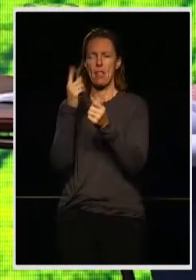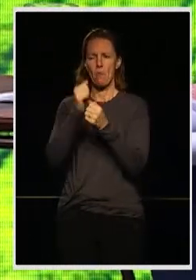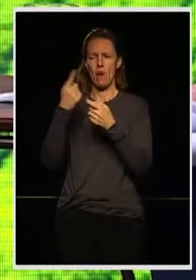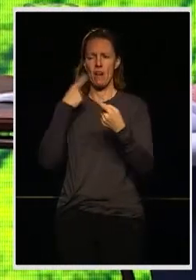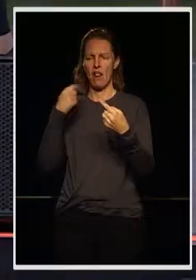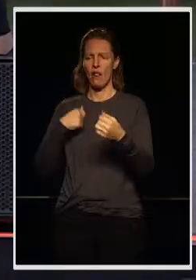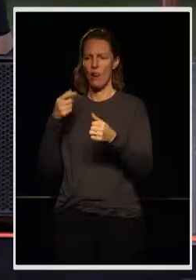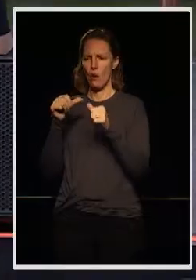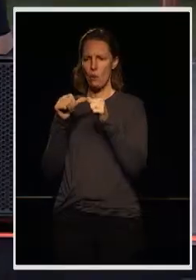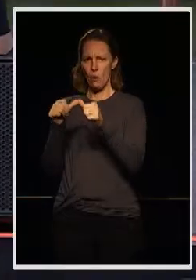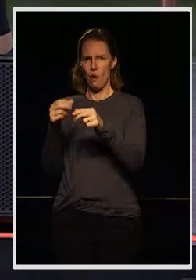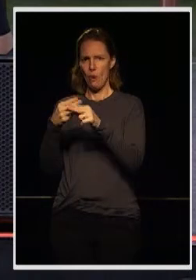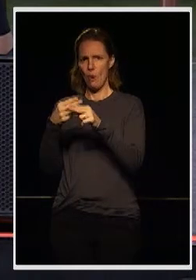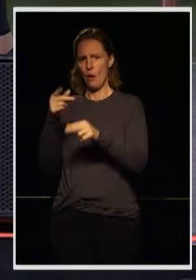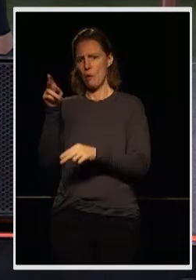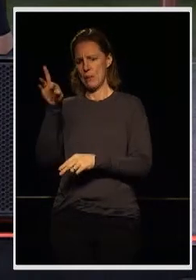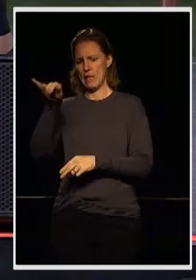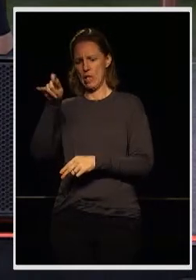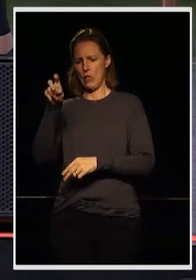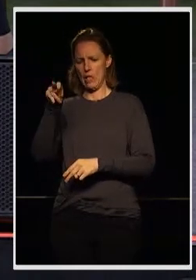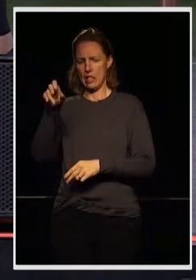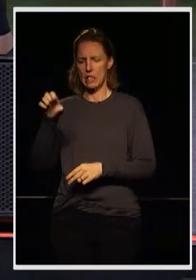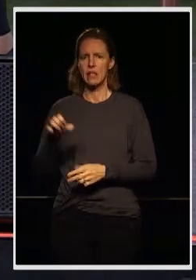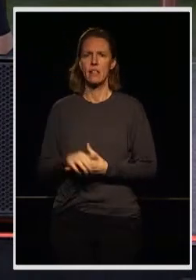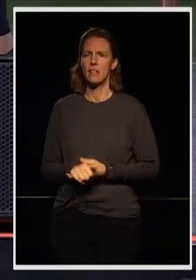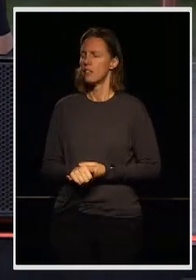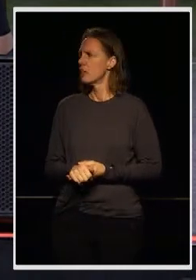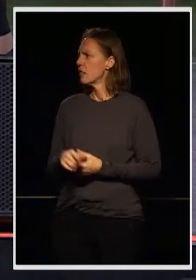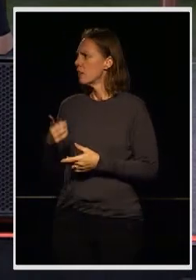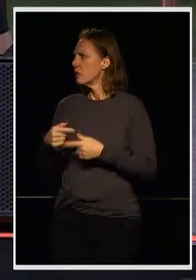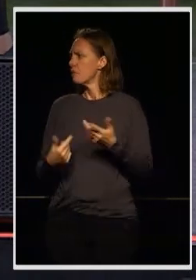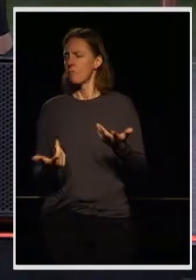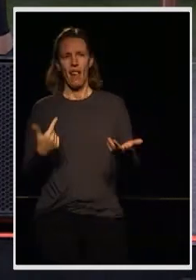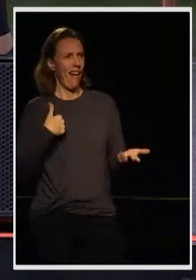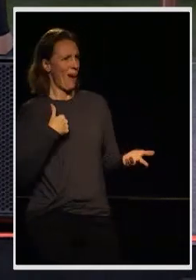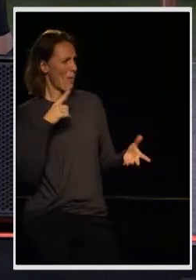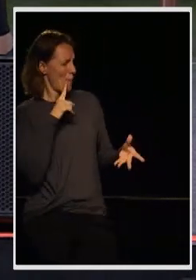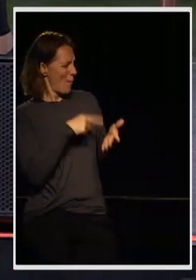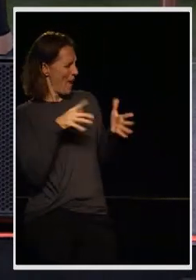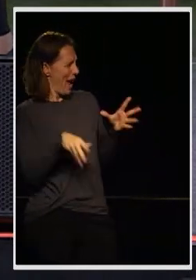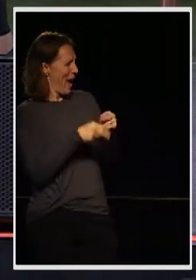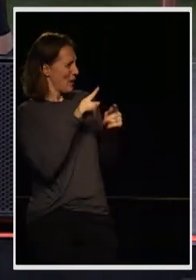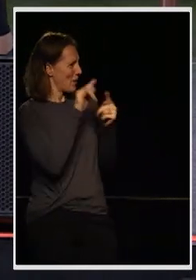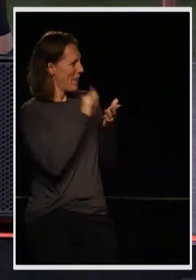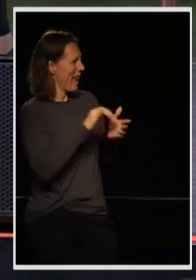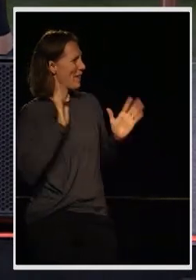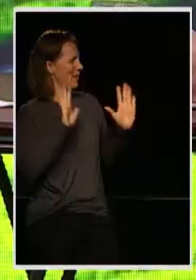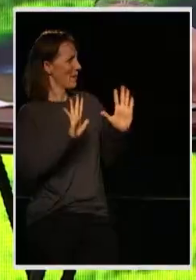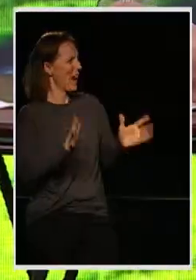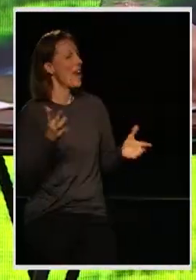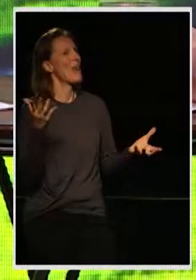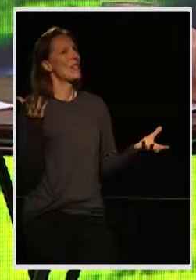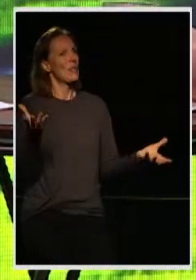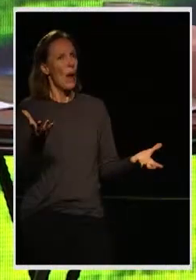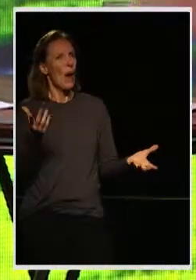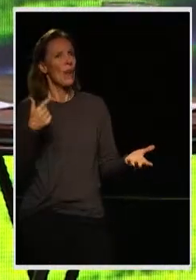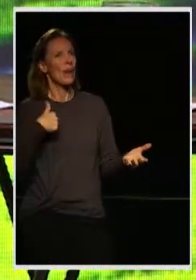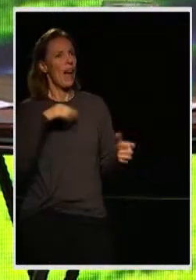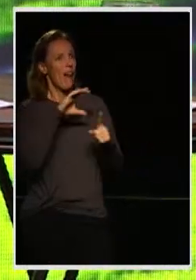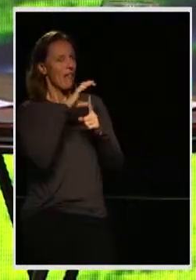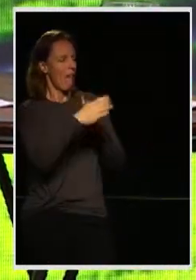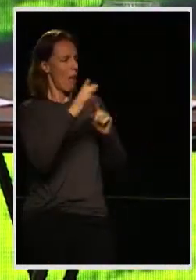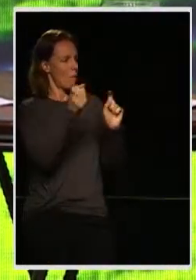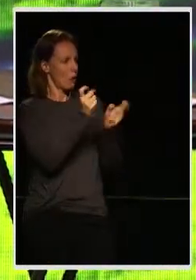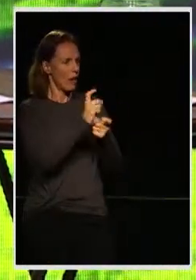resilience. Thank you for that, Dean. How about you, Britt? What do you think? Yeah, what do I add to that? That was great. So climate change